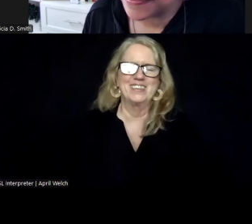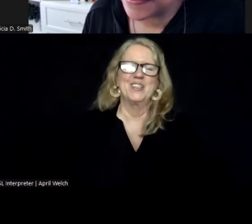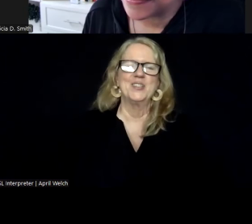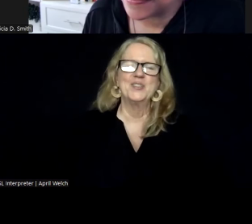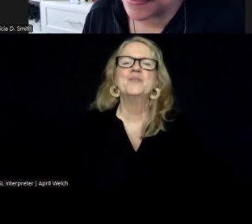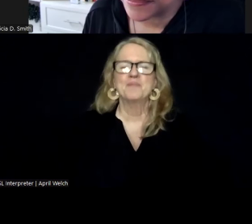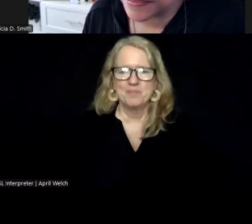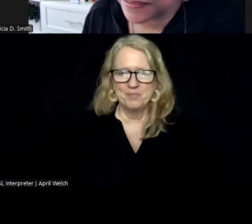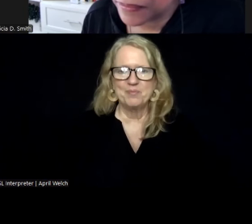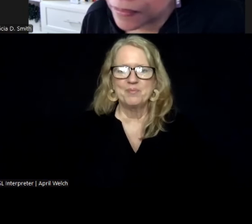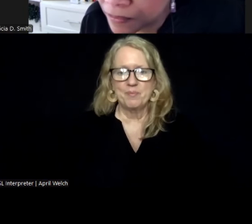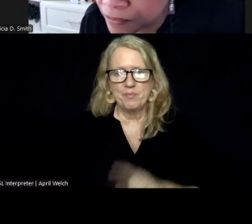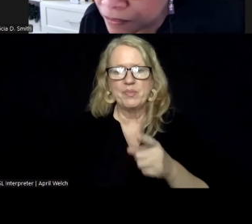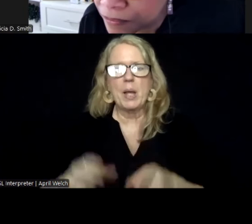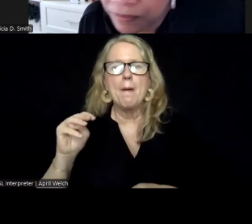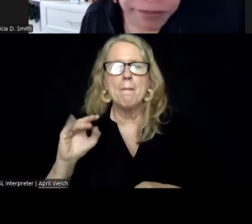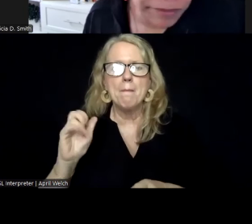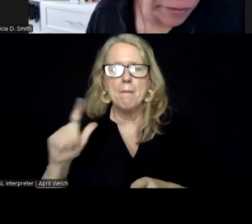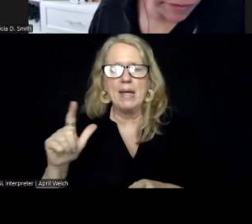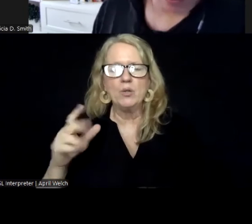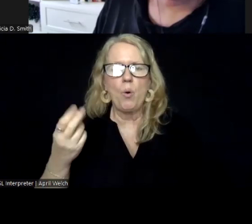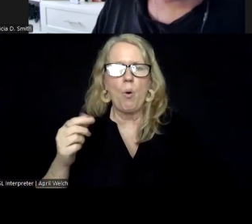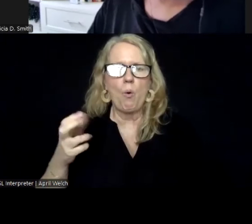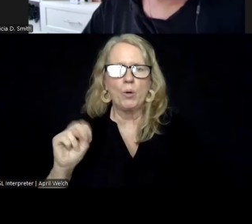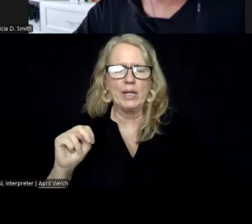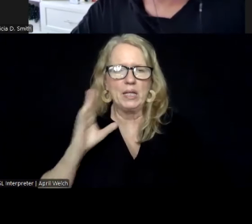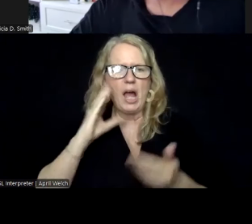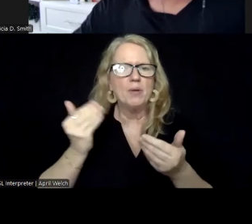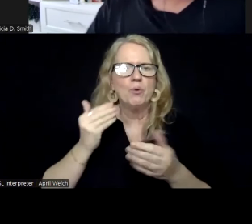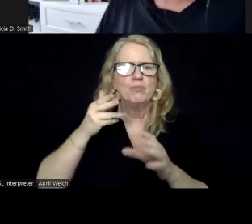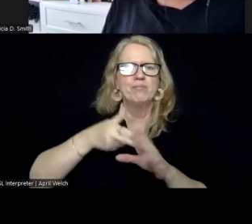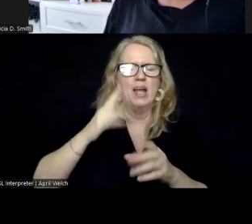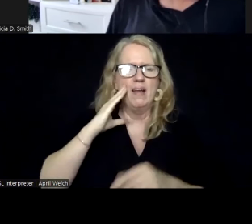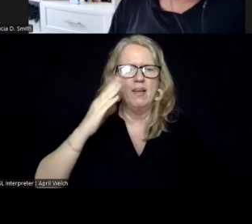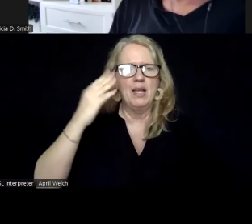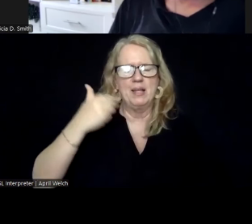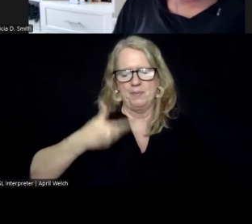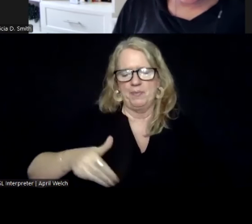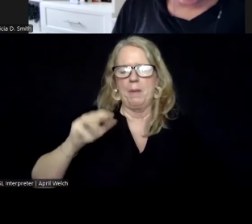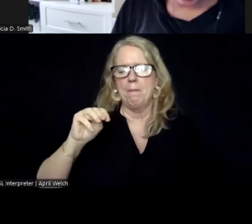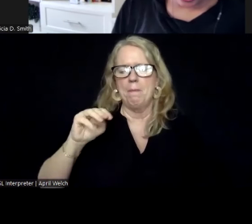Well, I think this is so. Laura, I'll just jump in because I can't finally figure out how to do this. This is Mike Hogan,